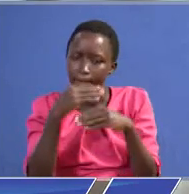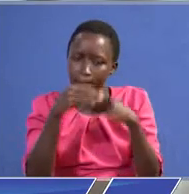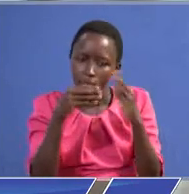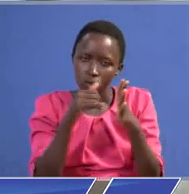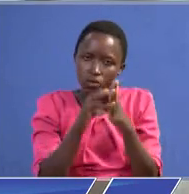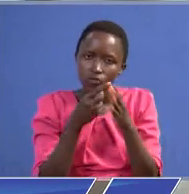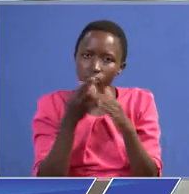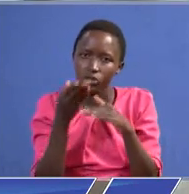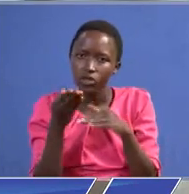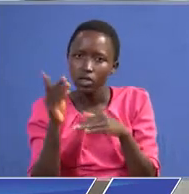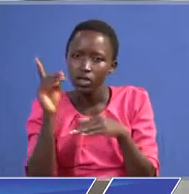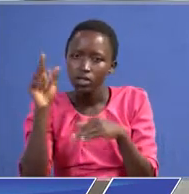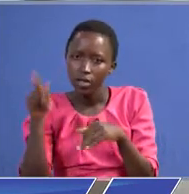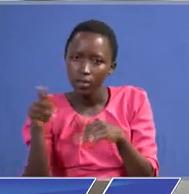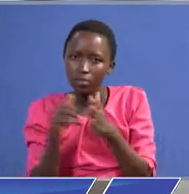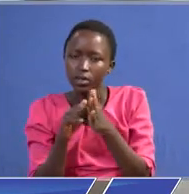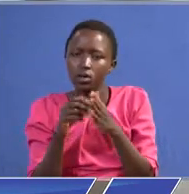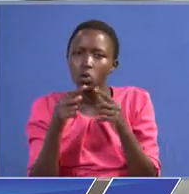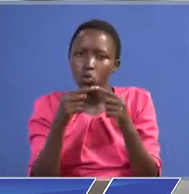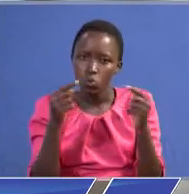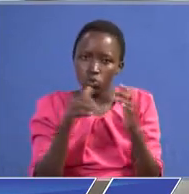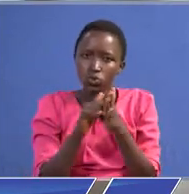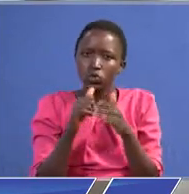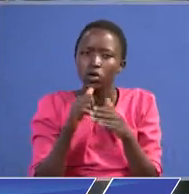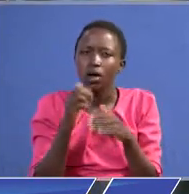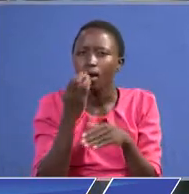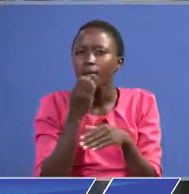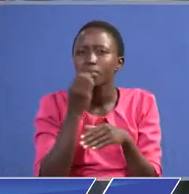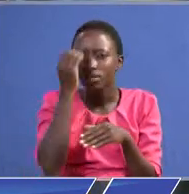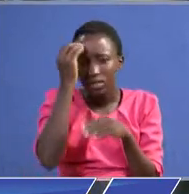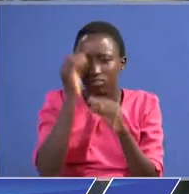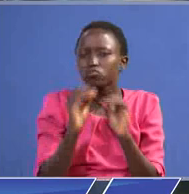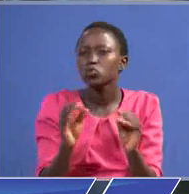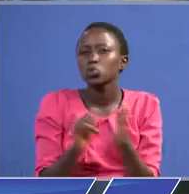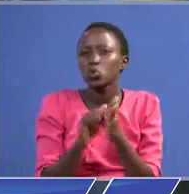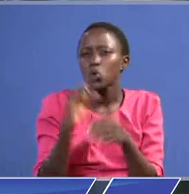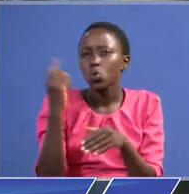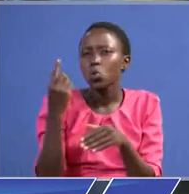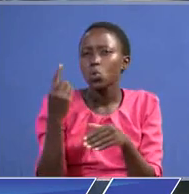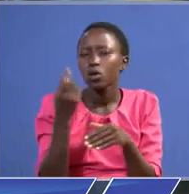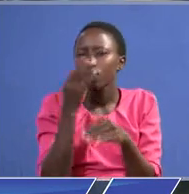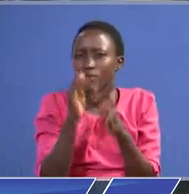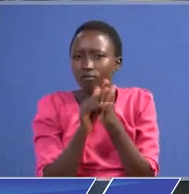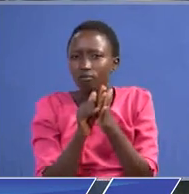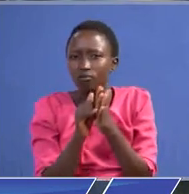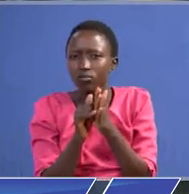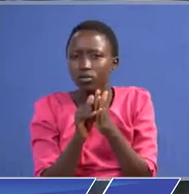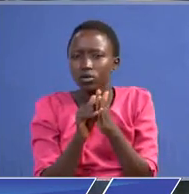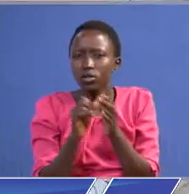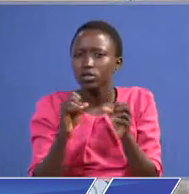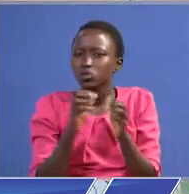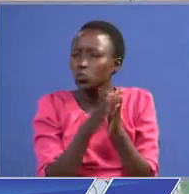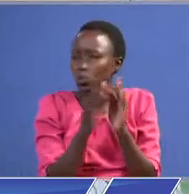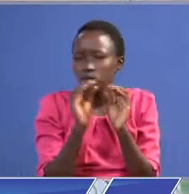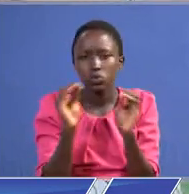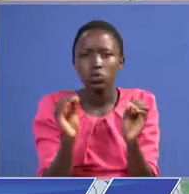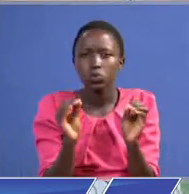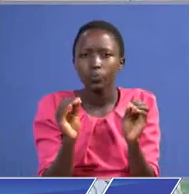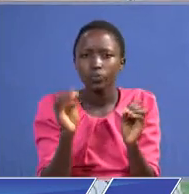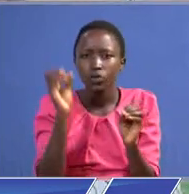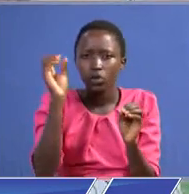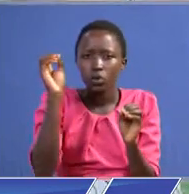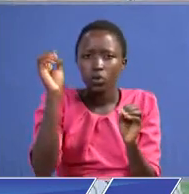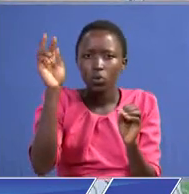of the impeachment of DP, and the opposition should not pretend that it was just a sensational media story. Meona